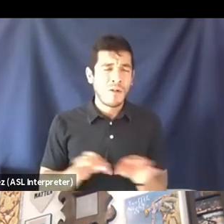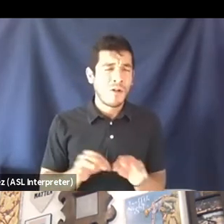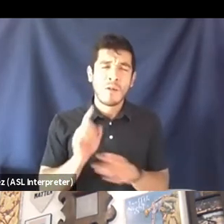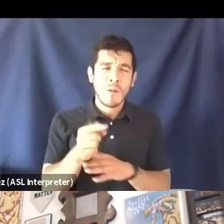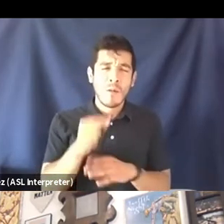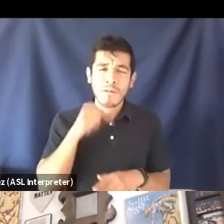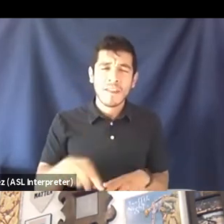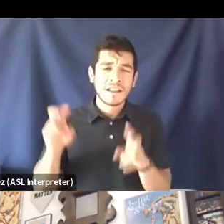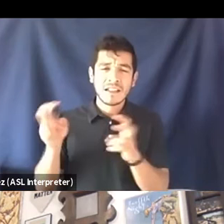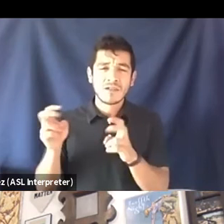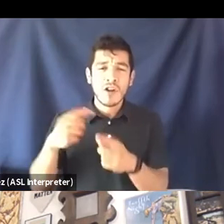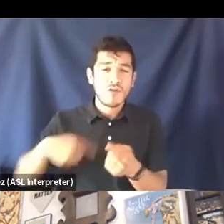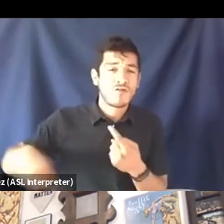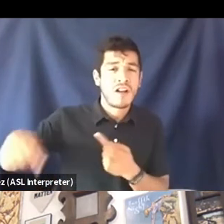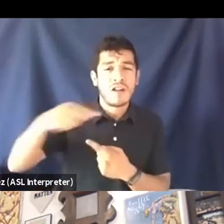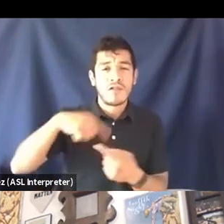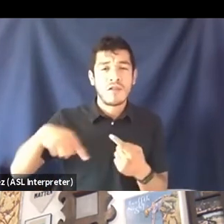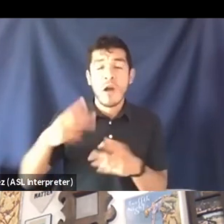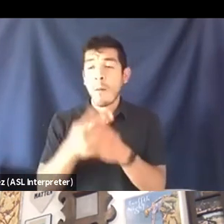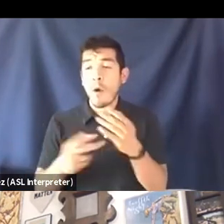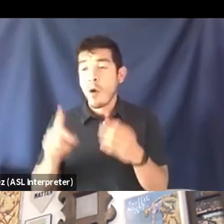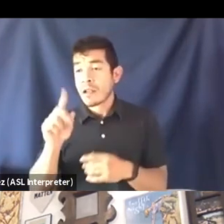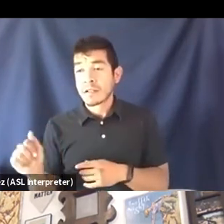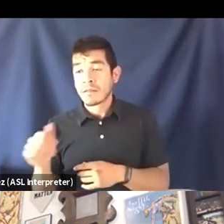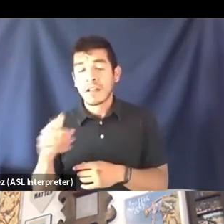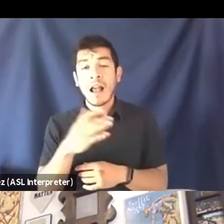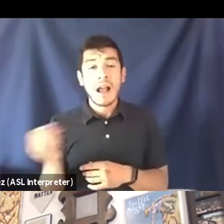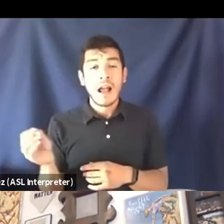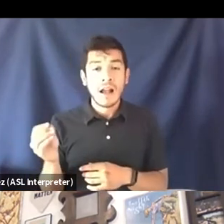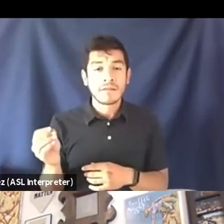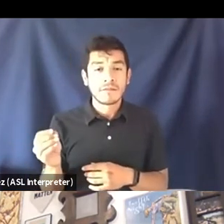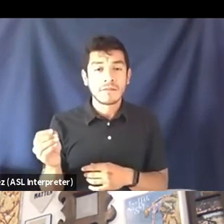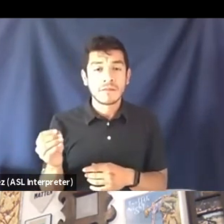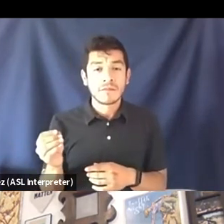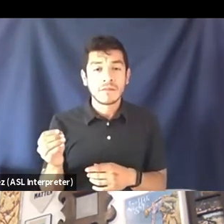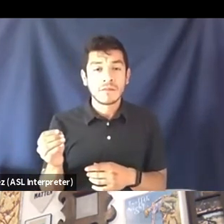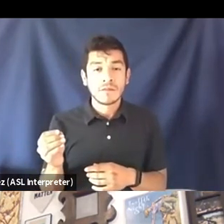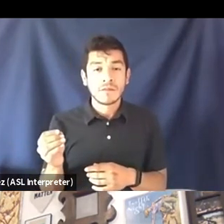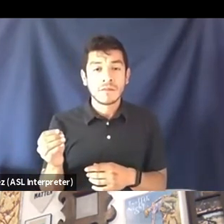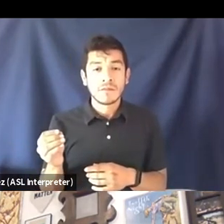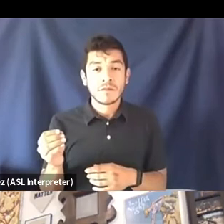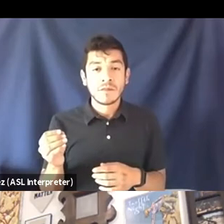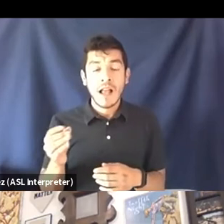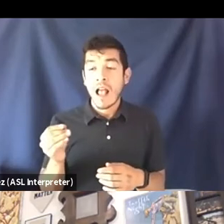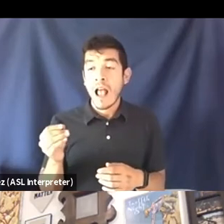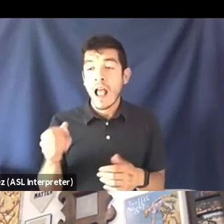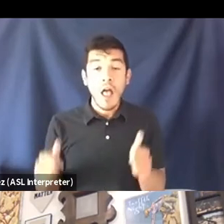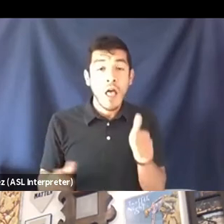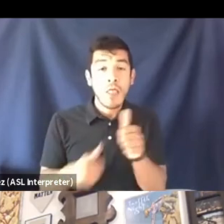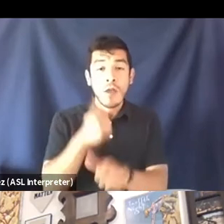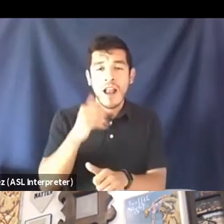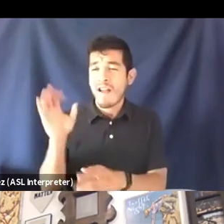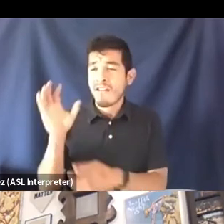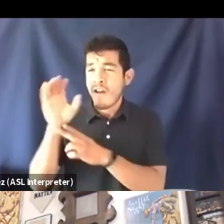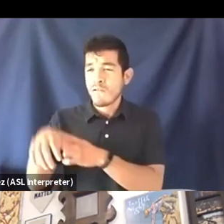issue around both disability rights and the threat of sterilization, forcible sterilization